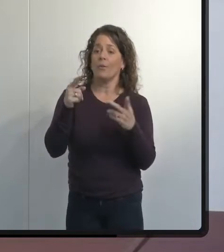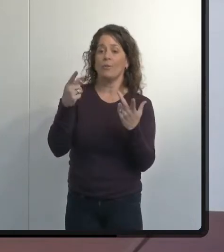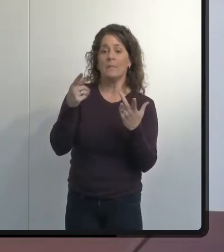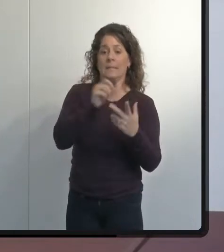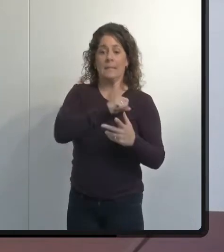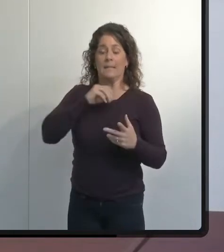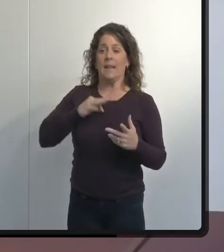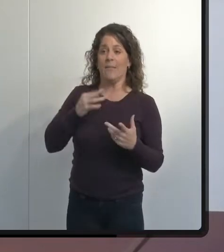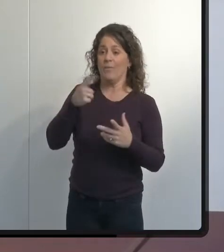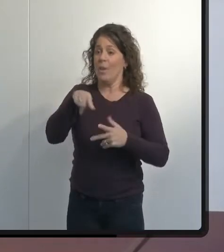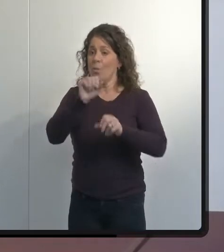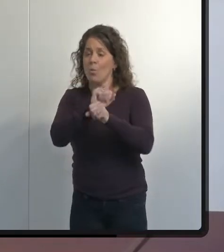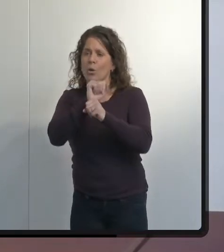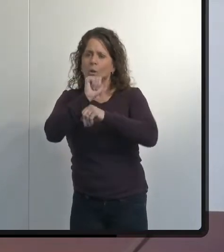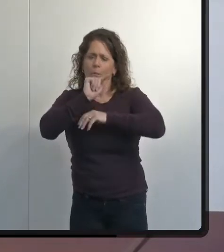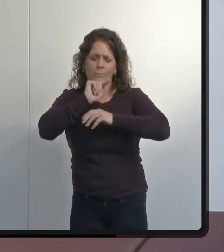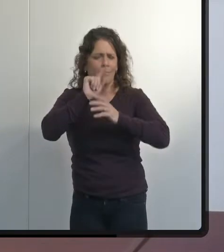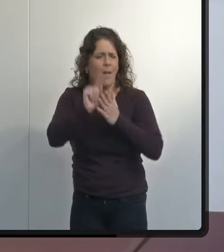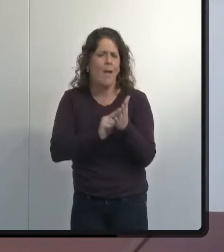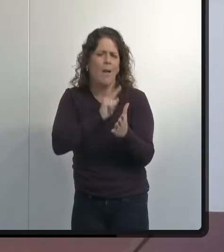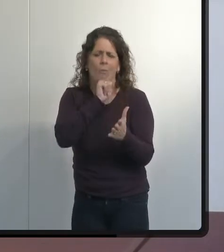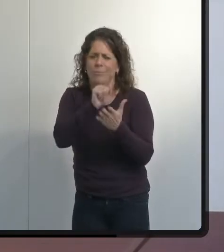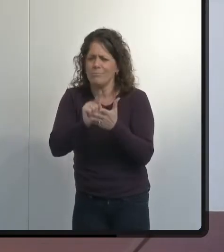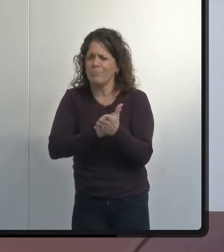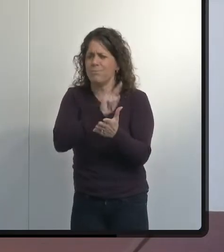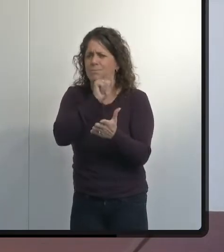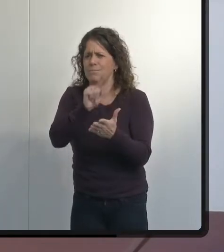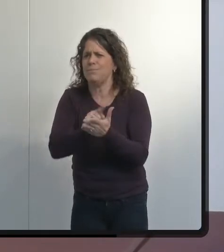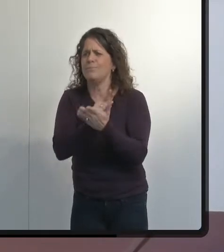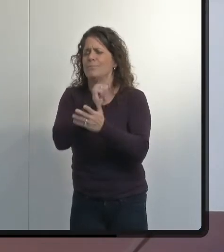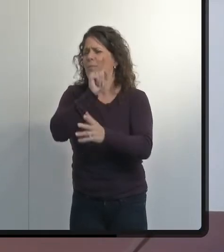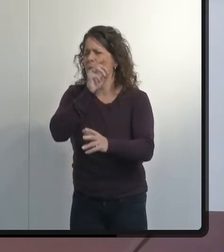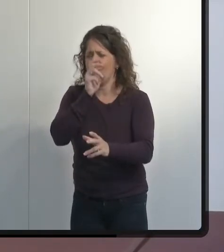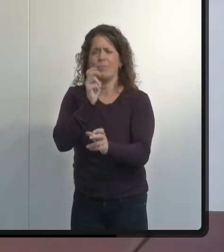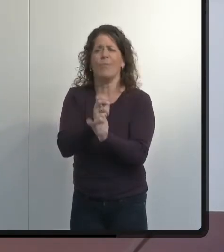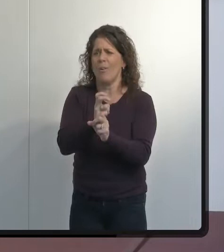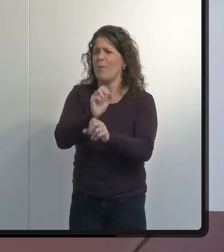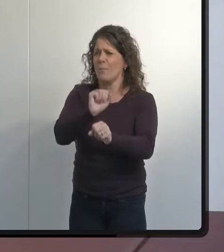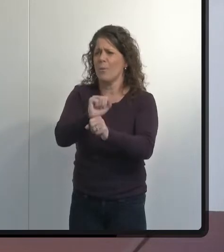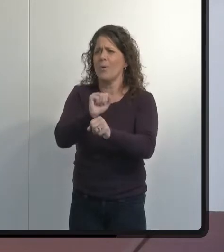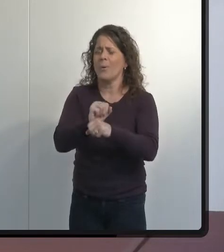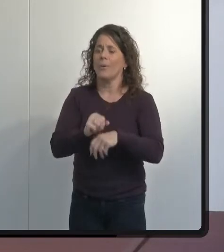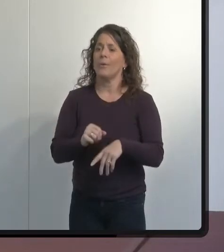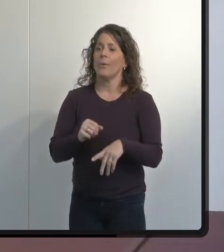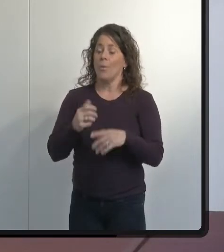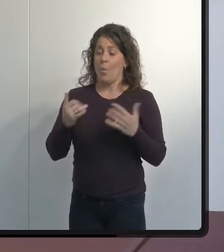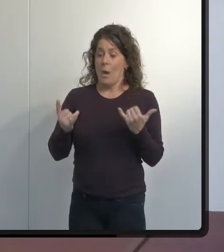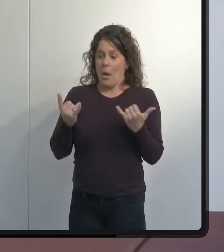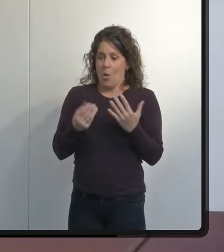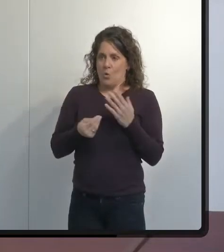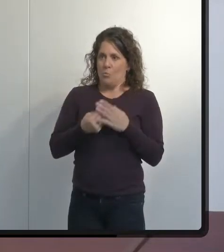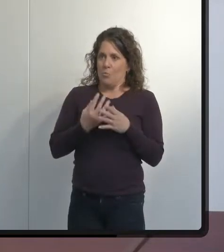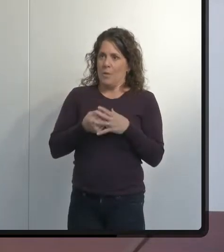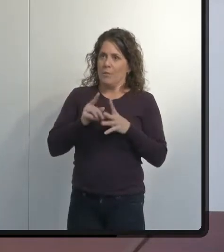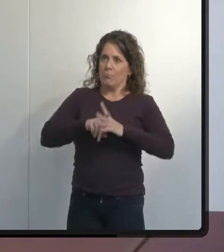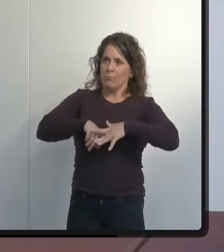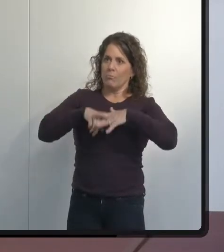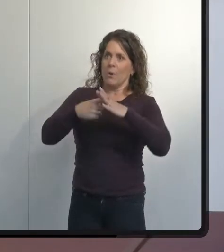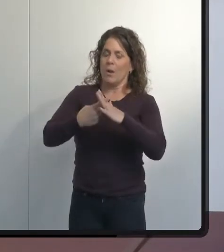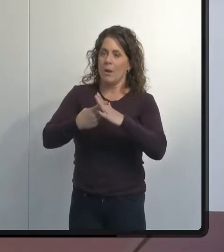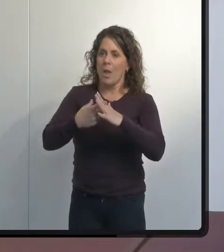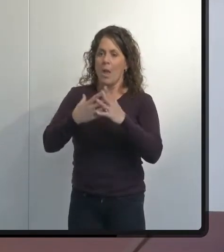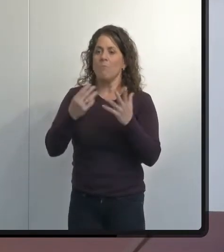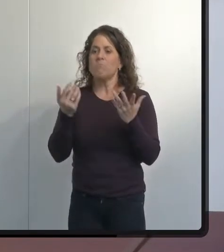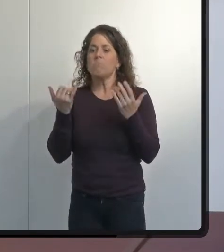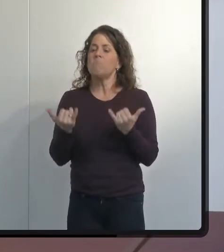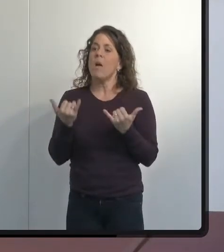hours with masks and gloves to care for the animals. We're just now at the start of the baby season, and right now there's maybe about 20